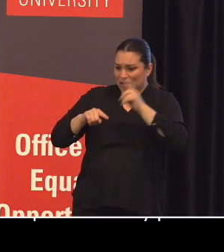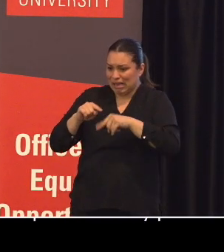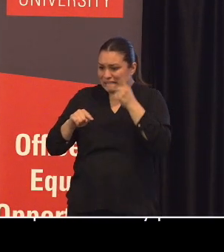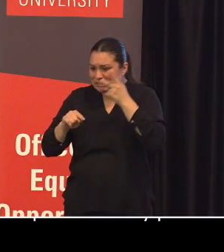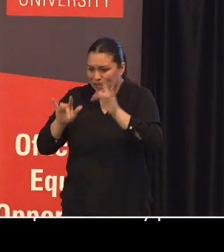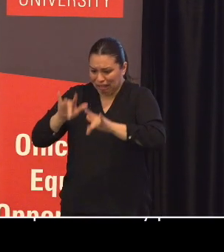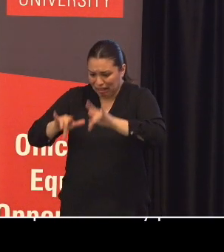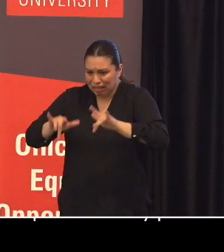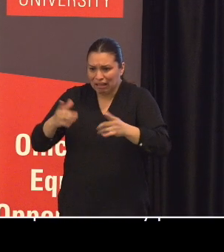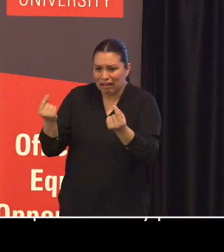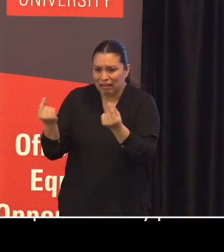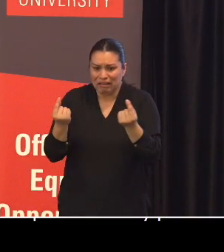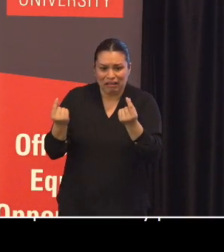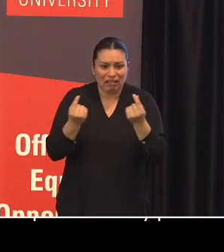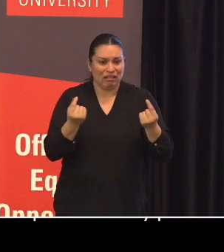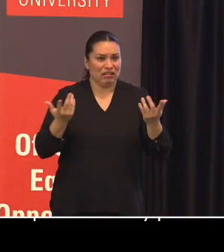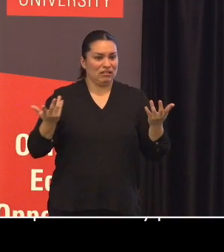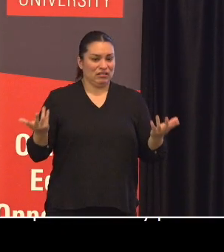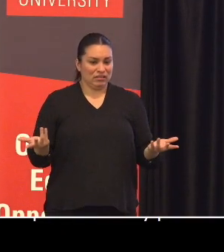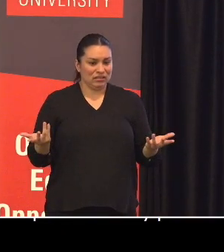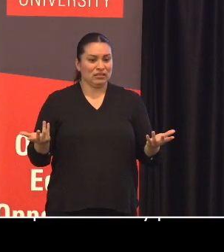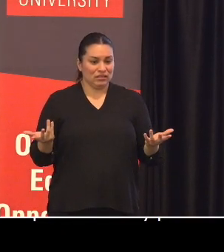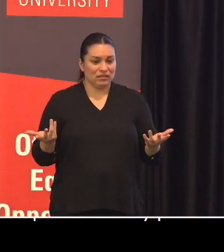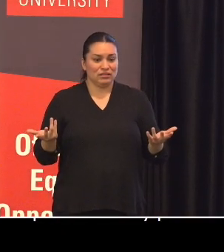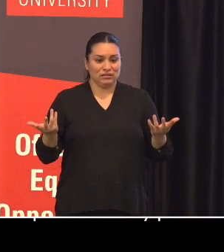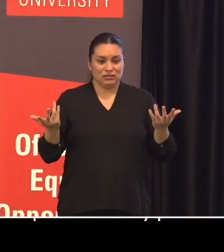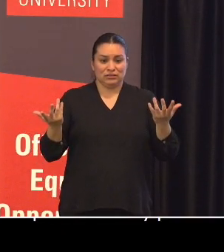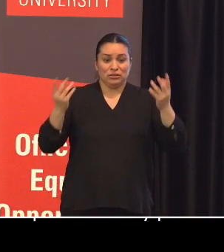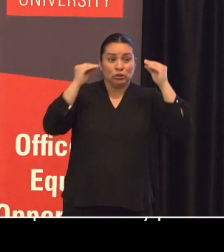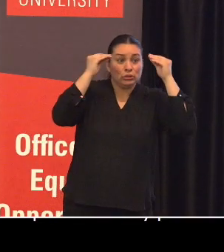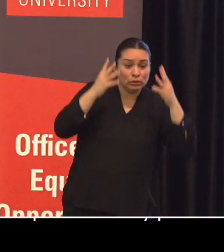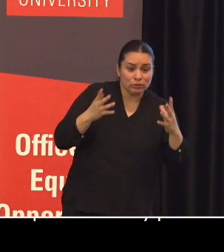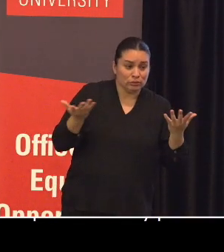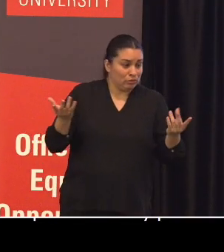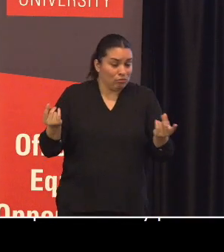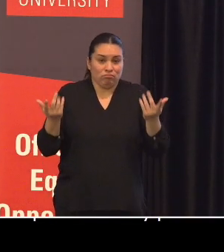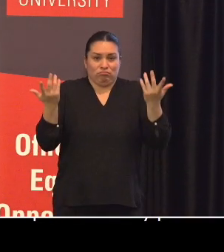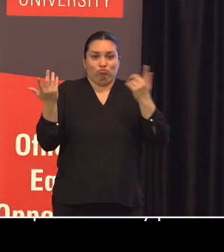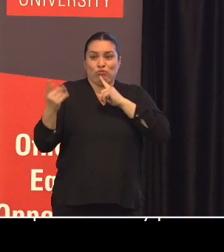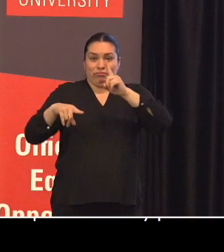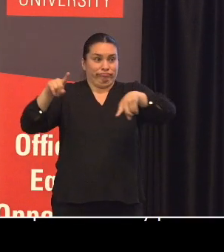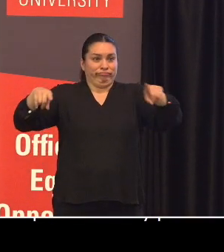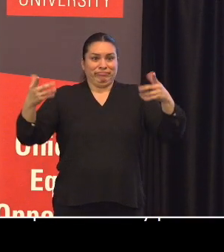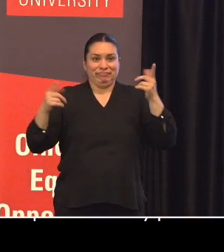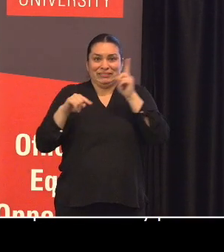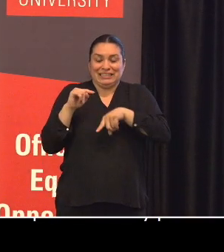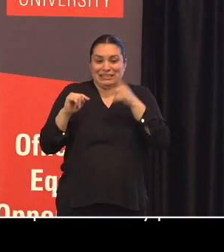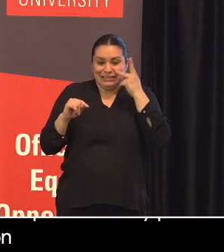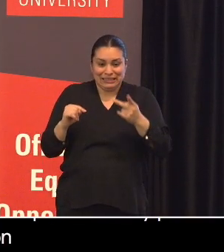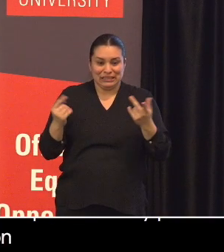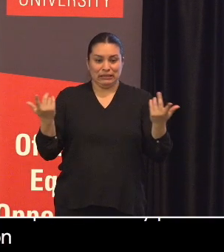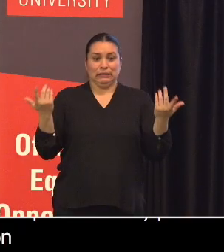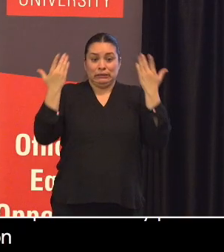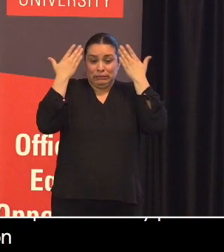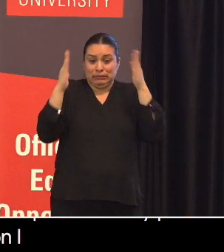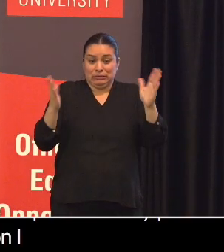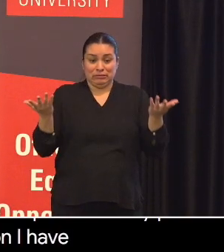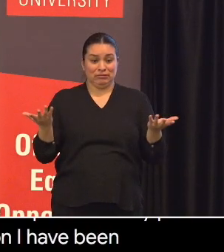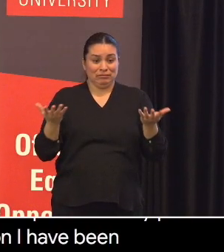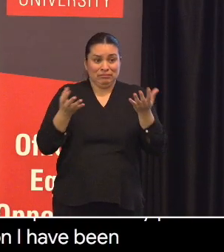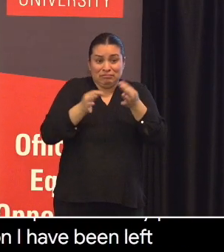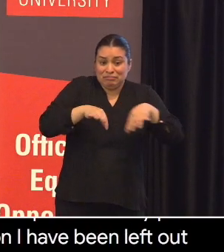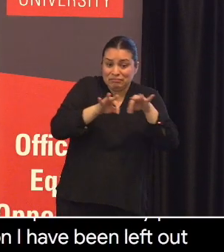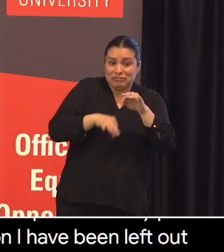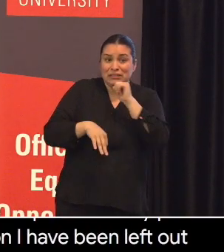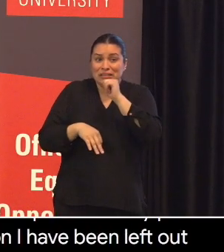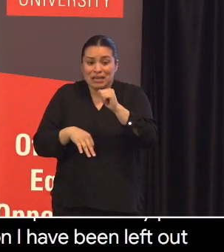in. I do it all the time. Is that what, I don't know. I am missing information. I have been left